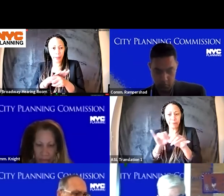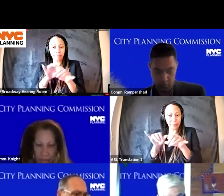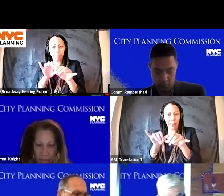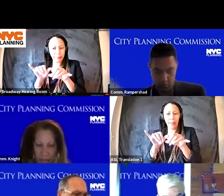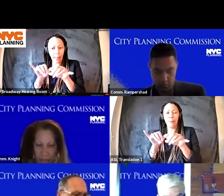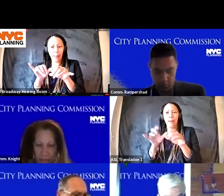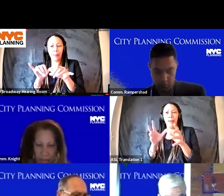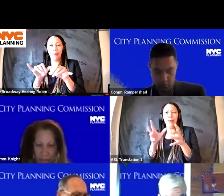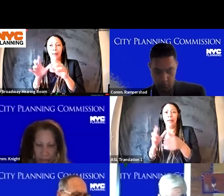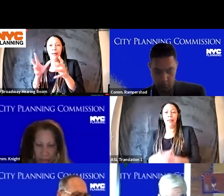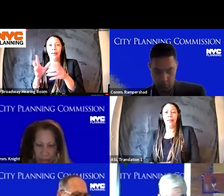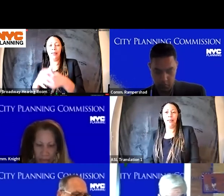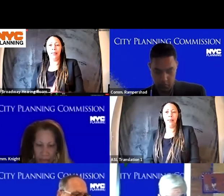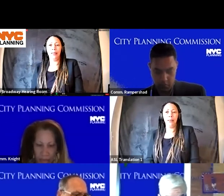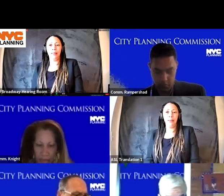that is